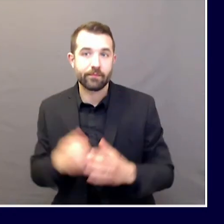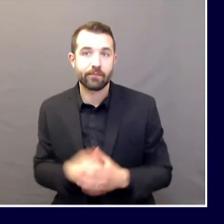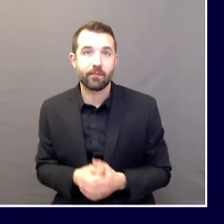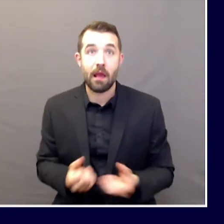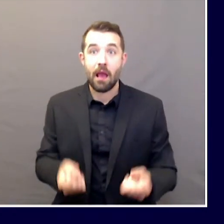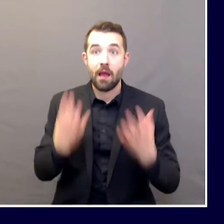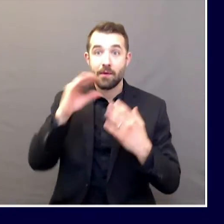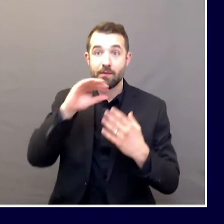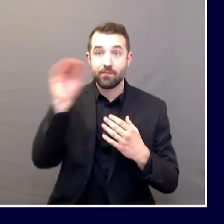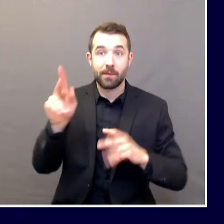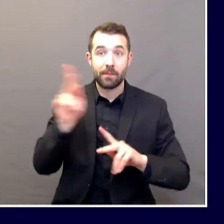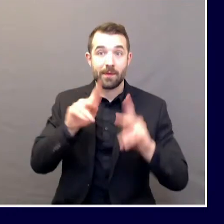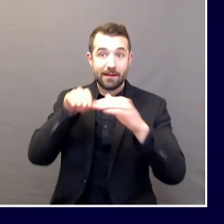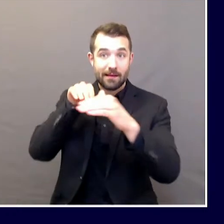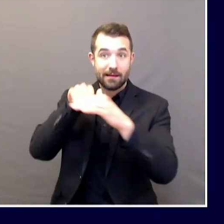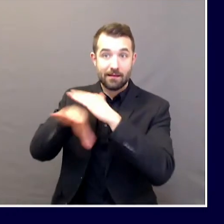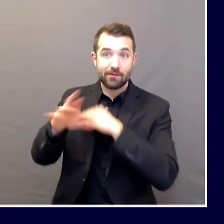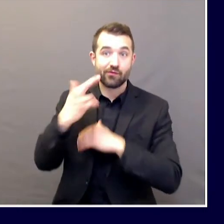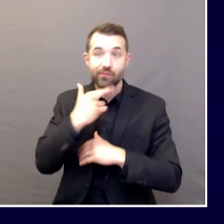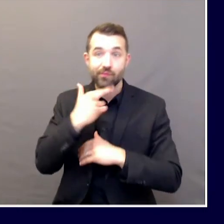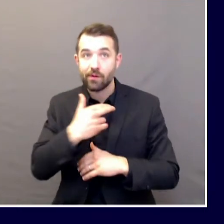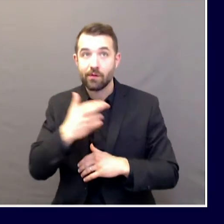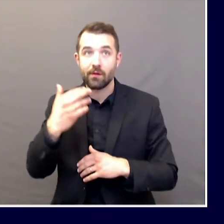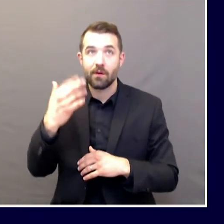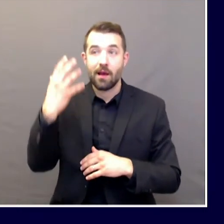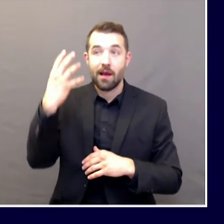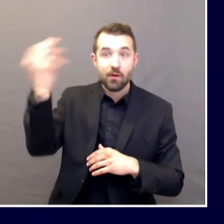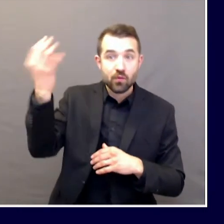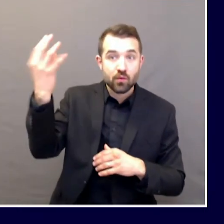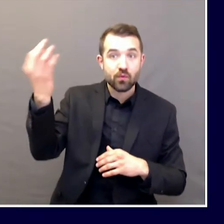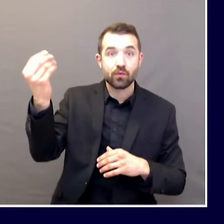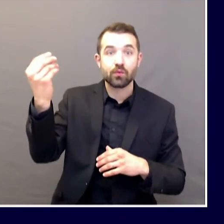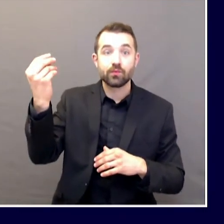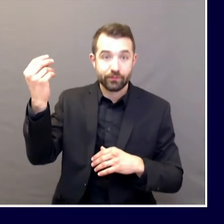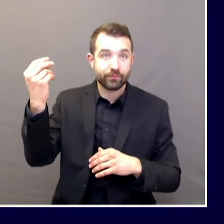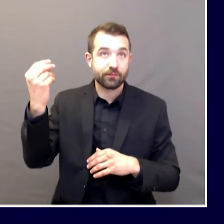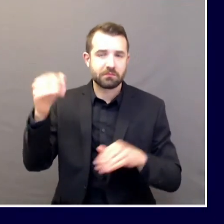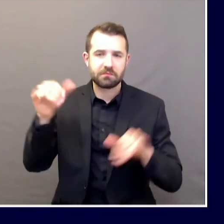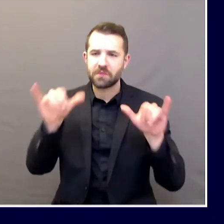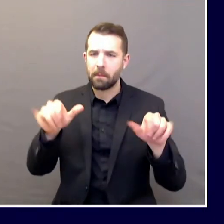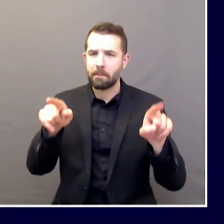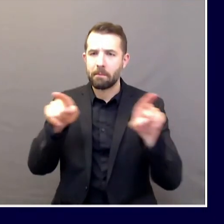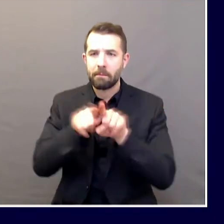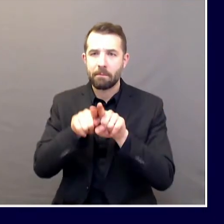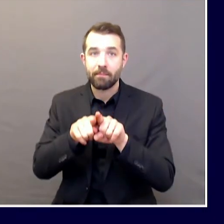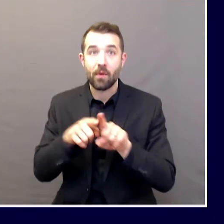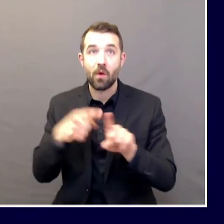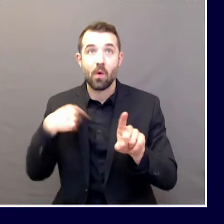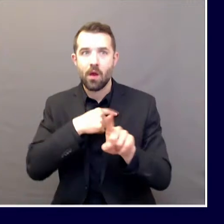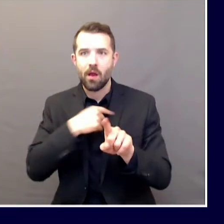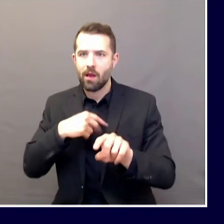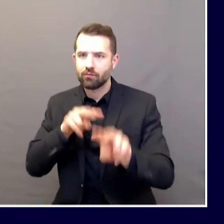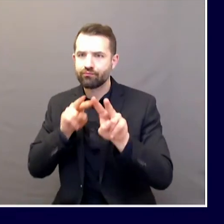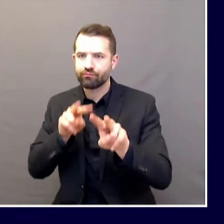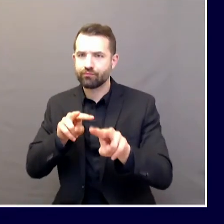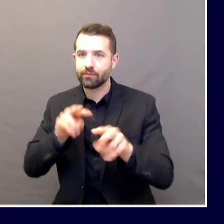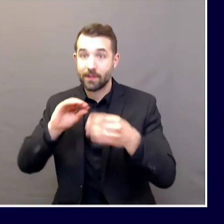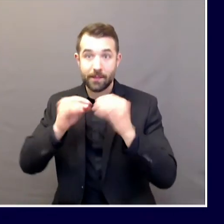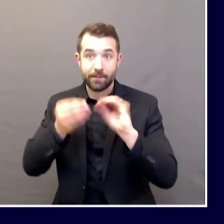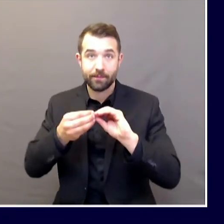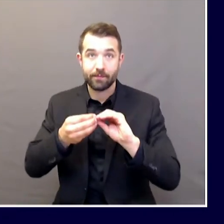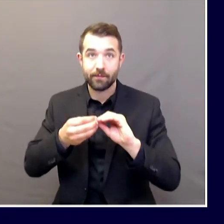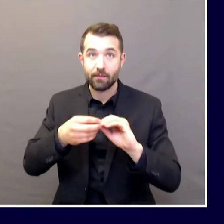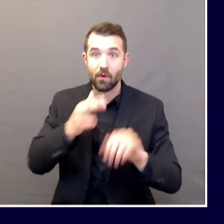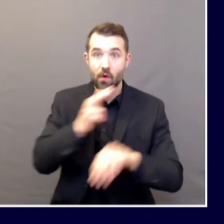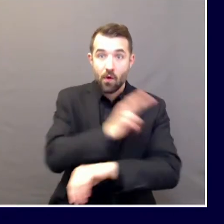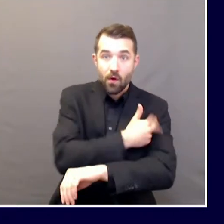hospitalizations, the number of people in critical care, our positivity rate, so on and so forth. So we take a look at a number of those pieces of data,